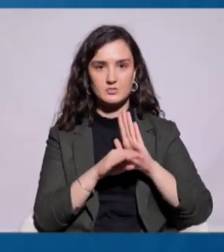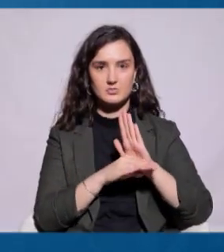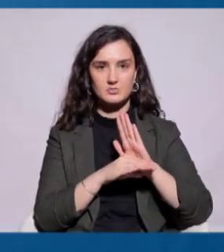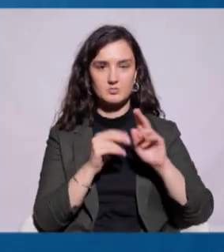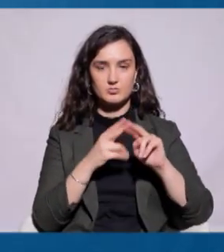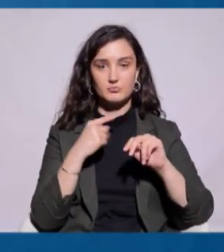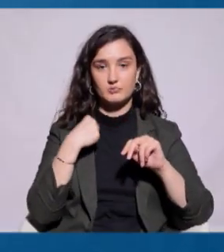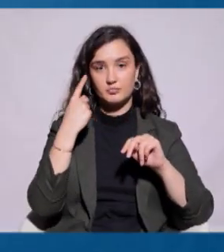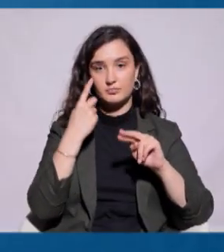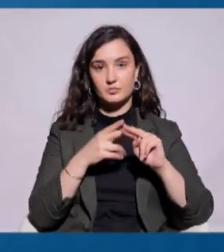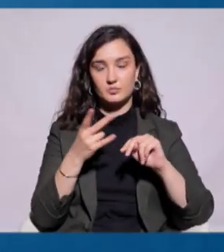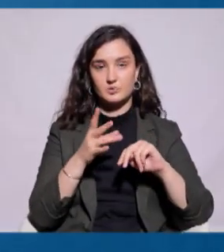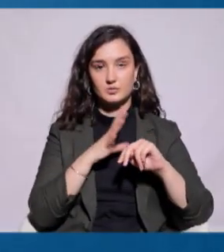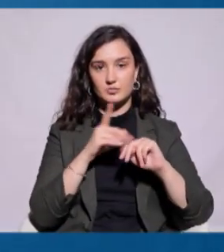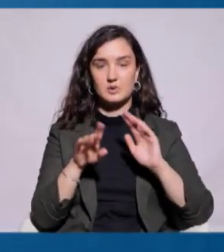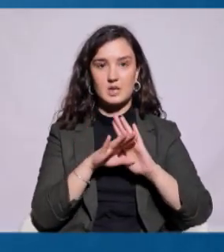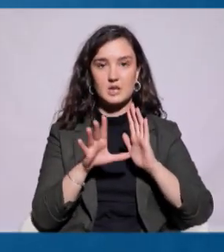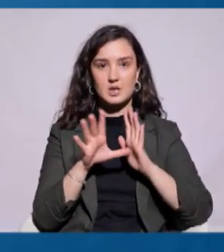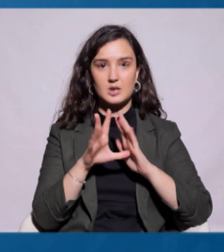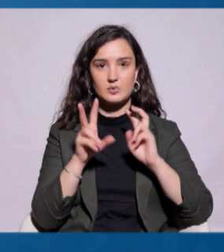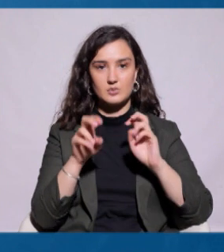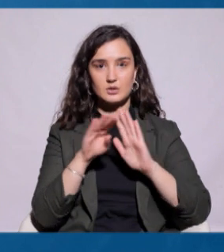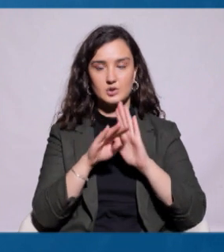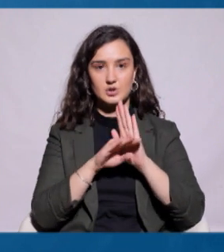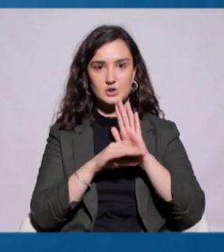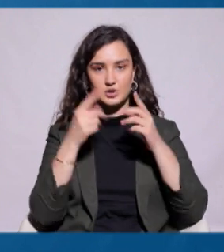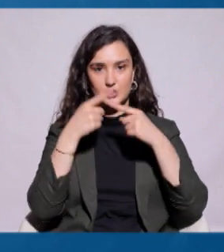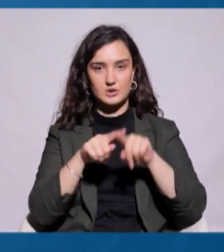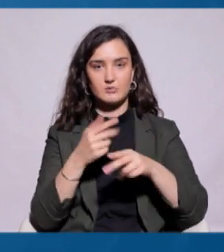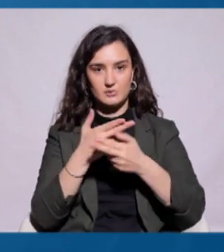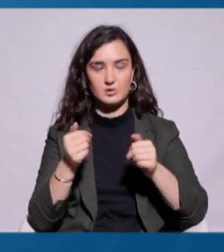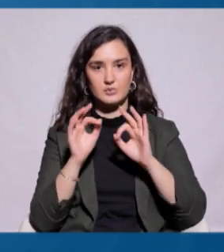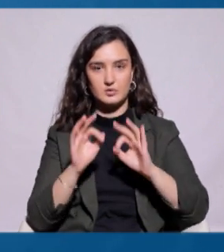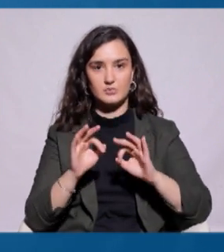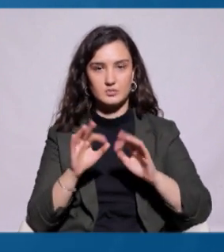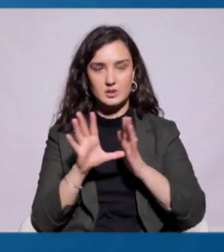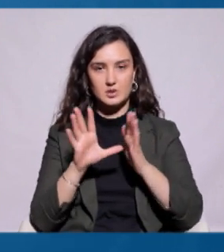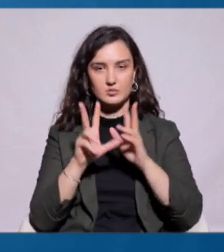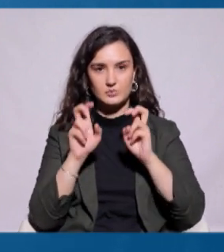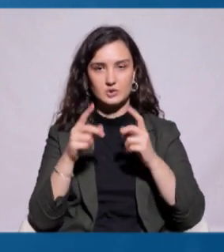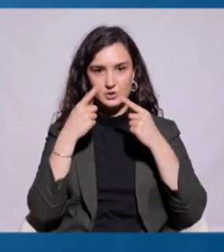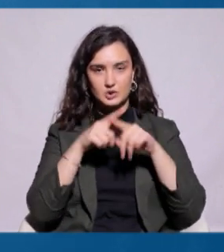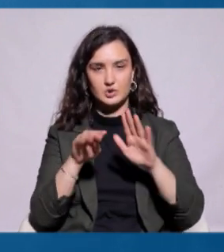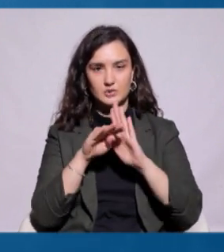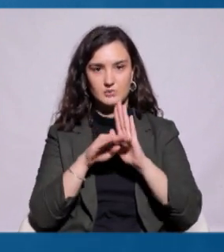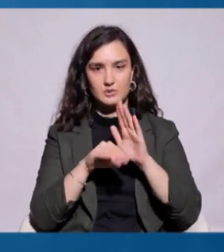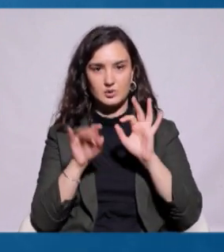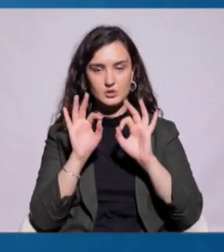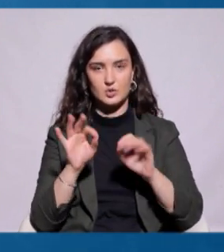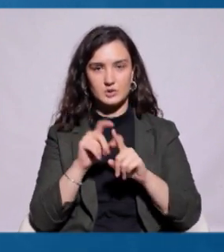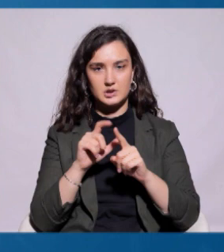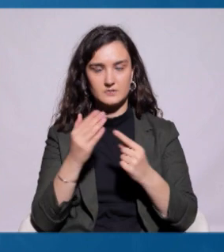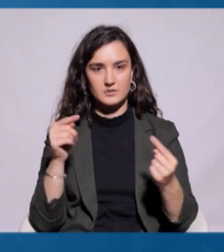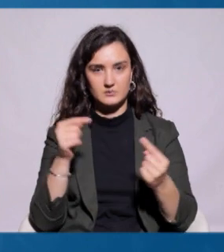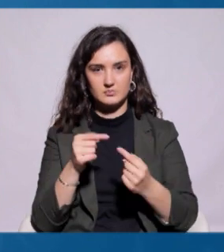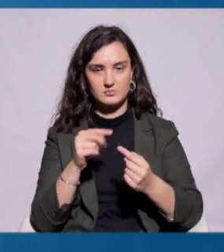So, I think it's going to be electrical engineering. You are absolutely right, Mr. Carter. Electrical engineering is the right word for